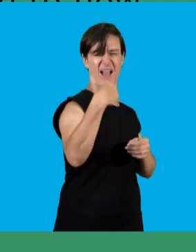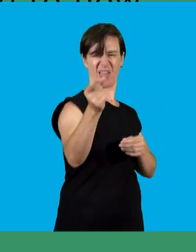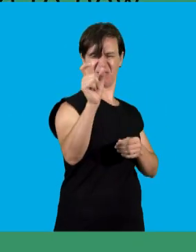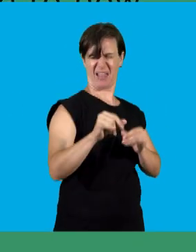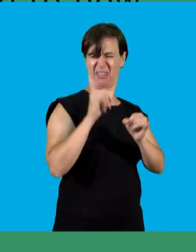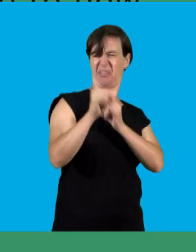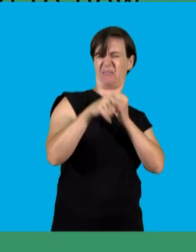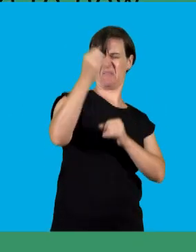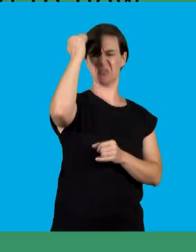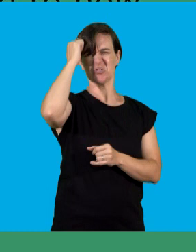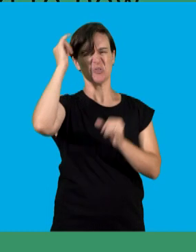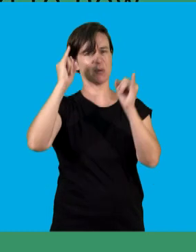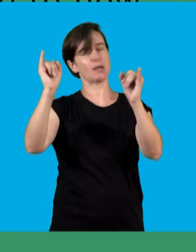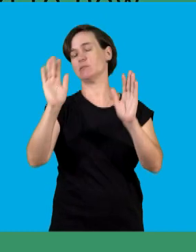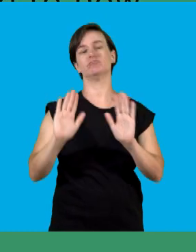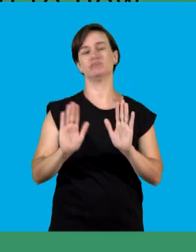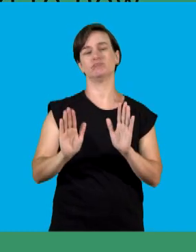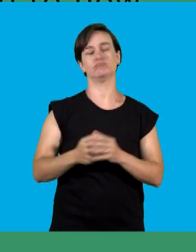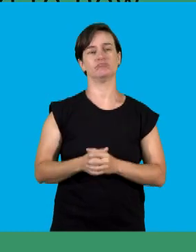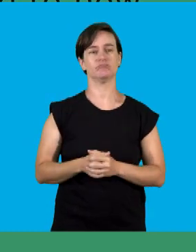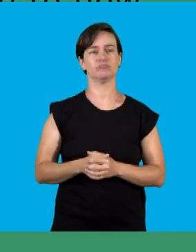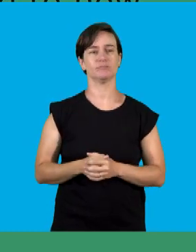suggestions. So this also